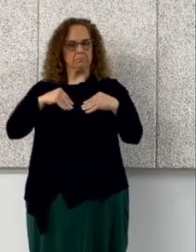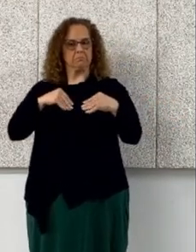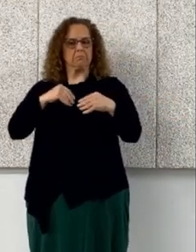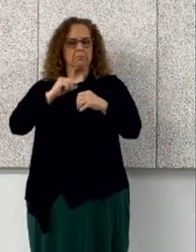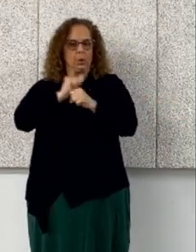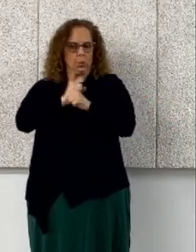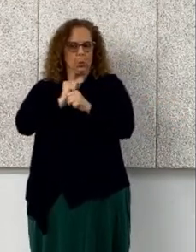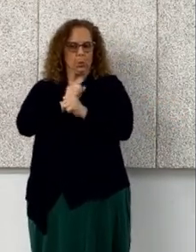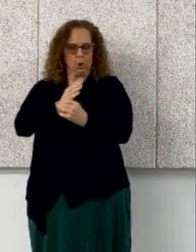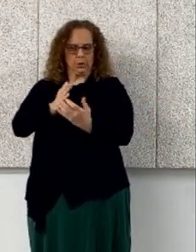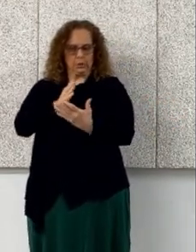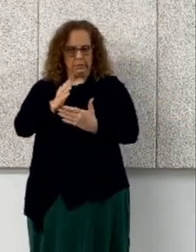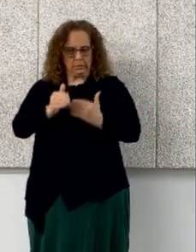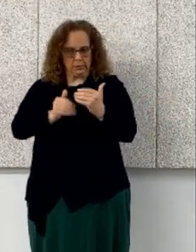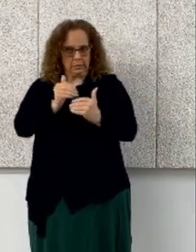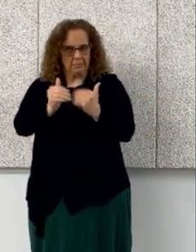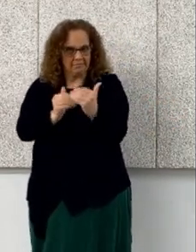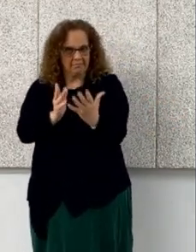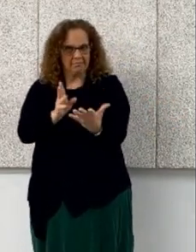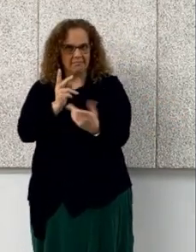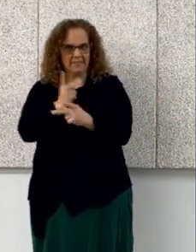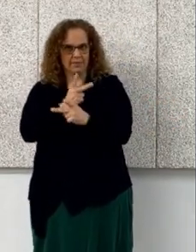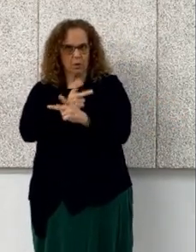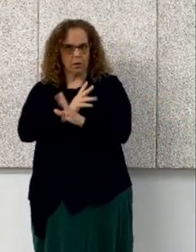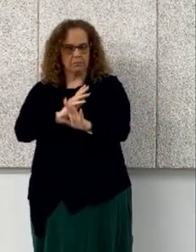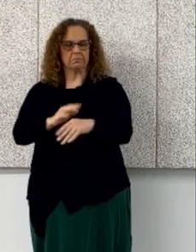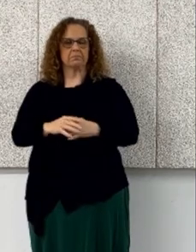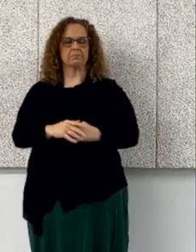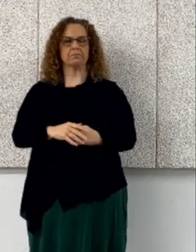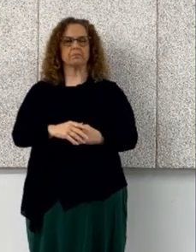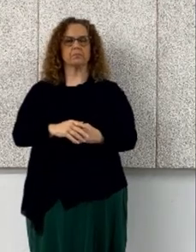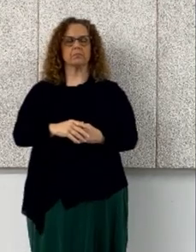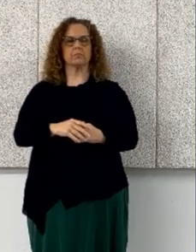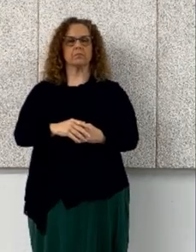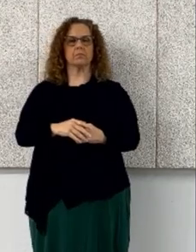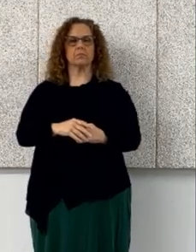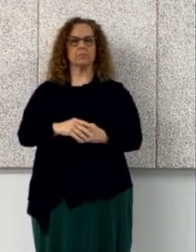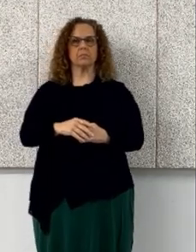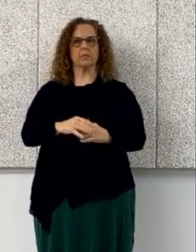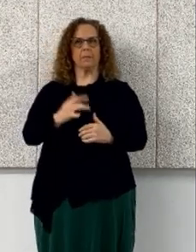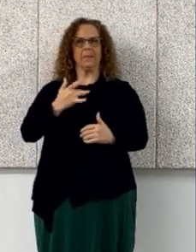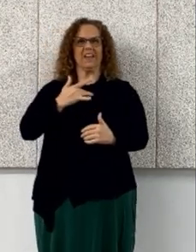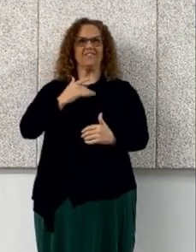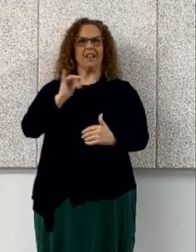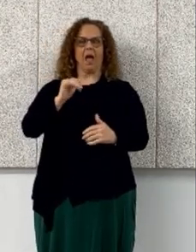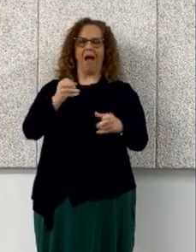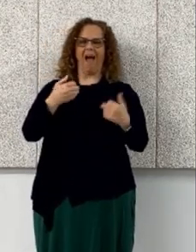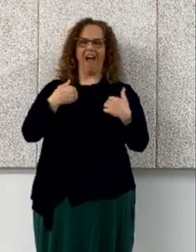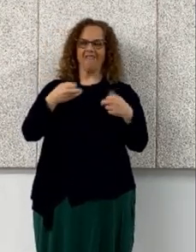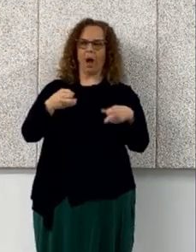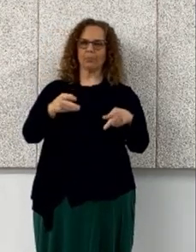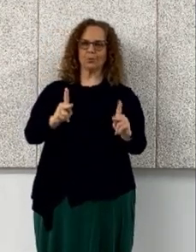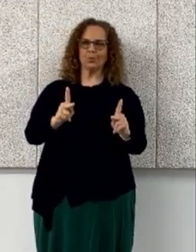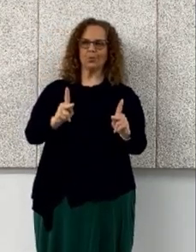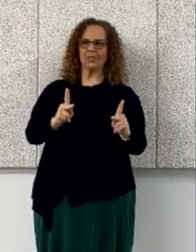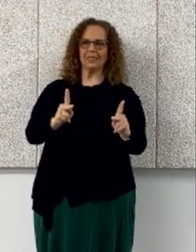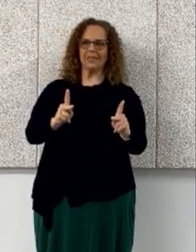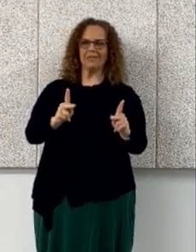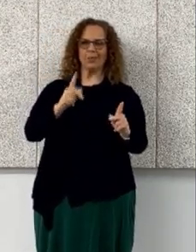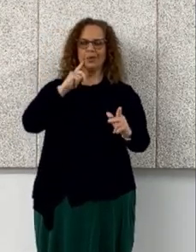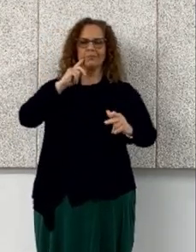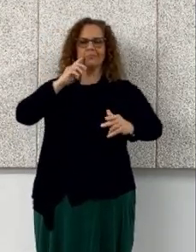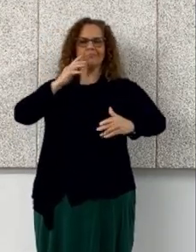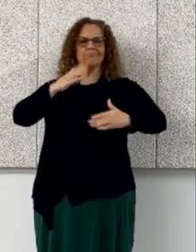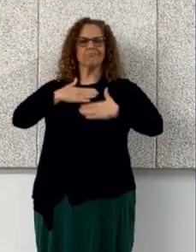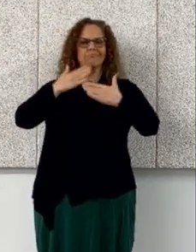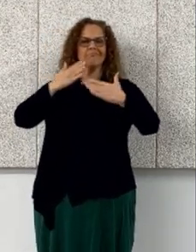through. But I also think that there's such an opportunity for joy inside making